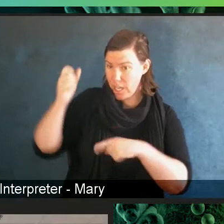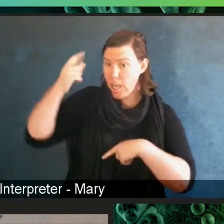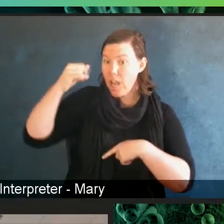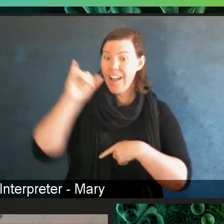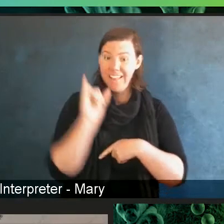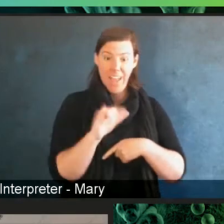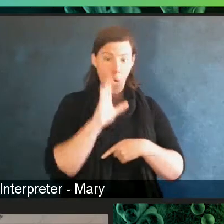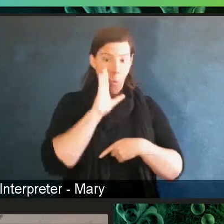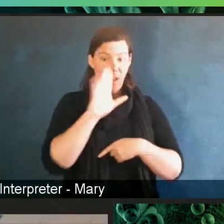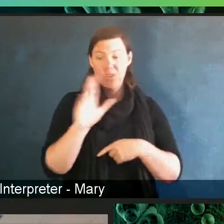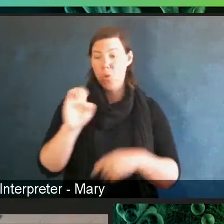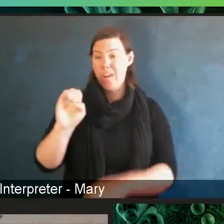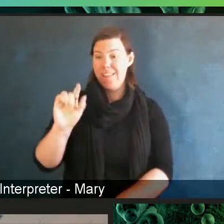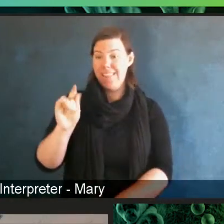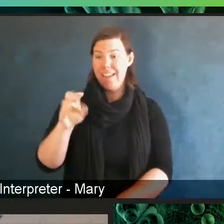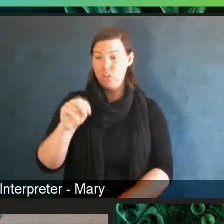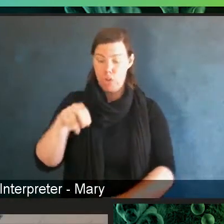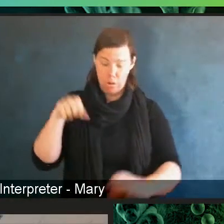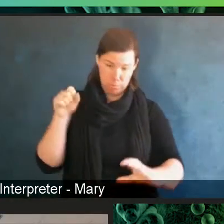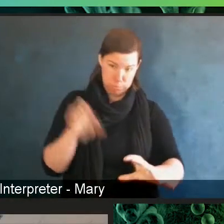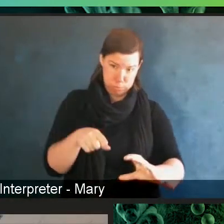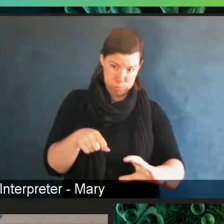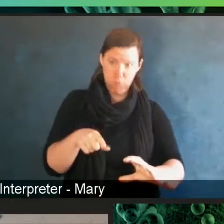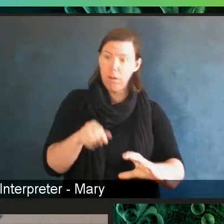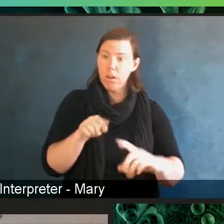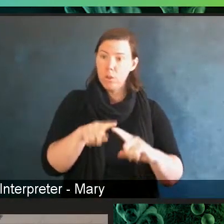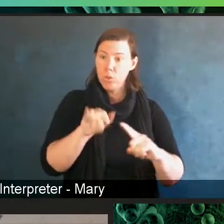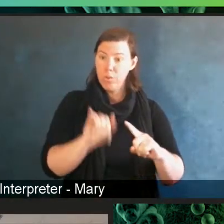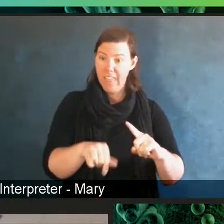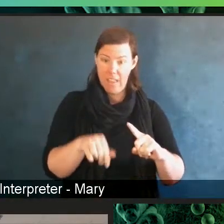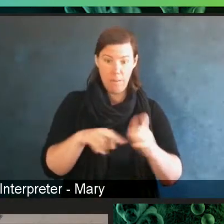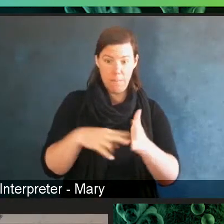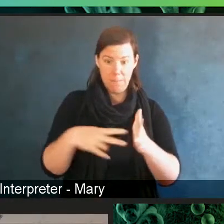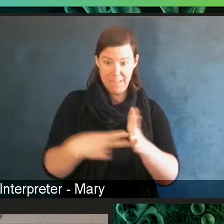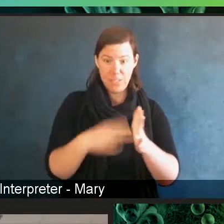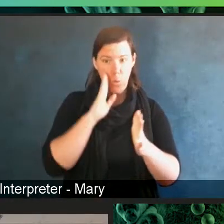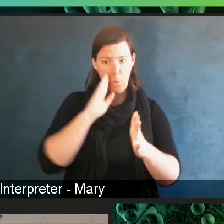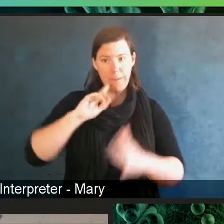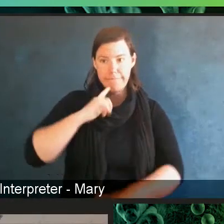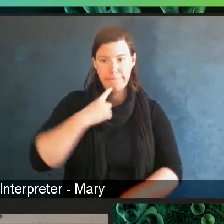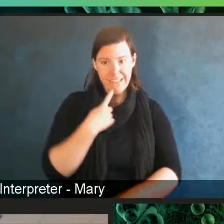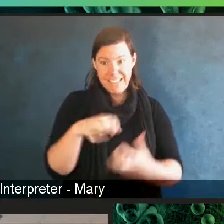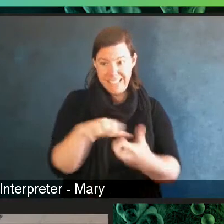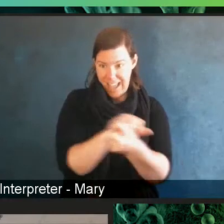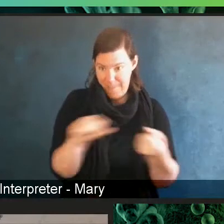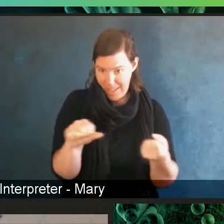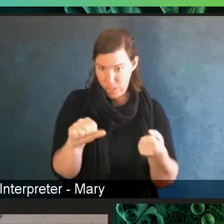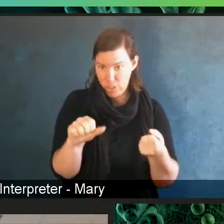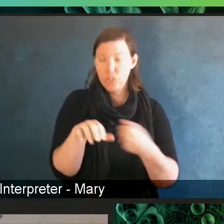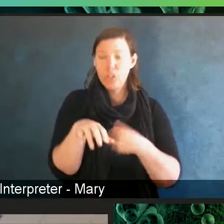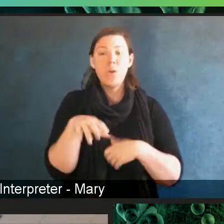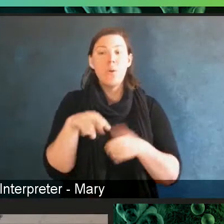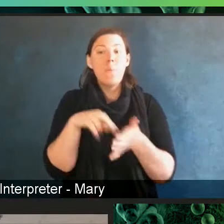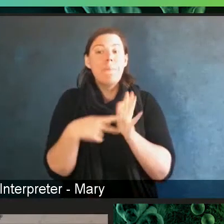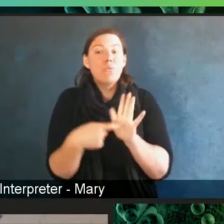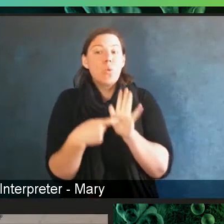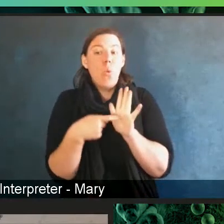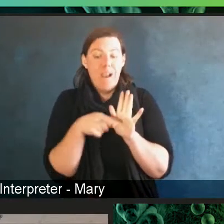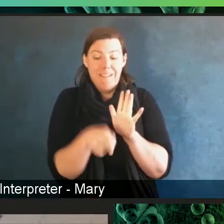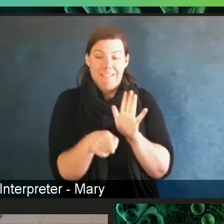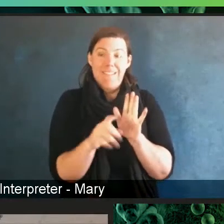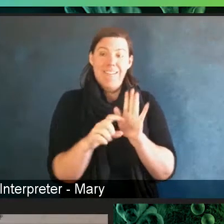to biological samples like proteins or viruses. So we have to freeze these samples at a really cold temperature,